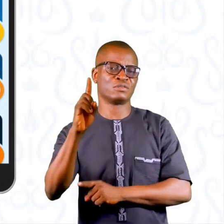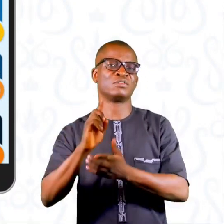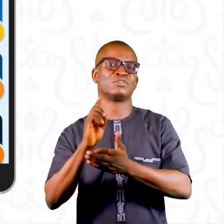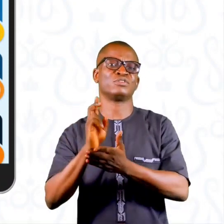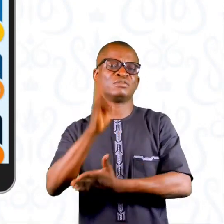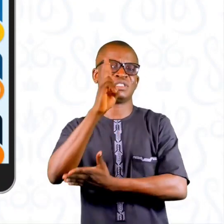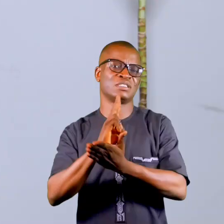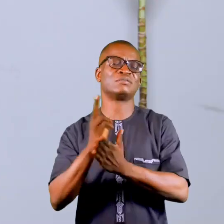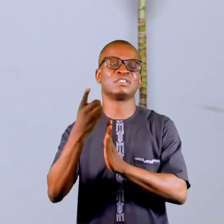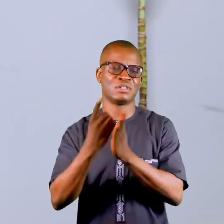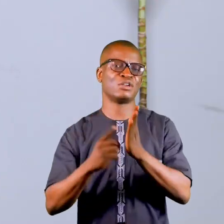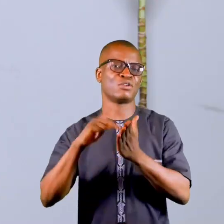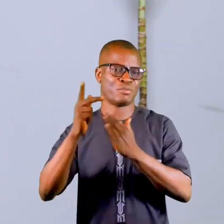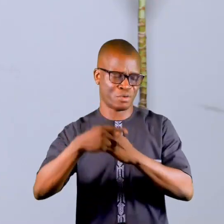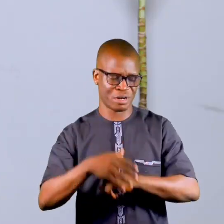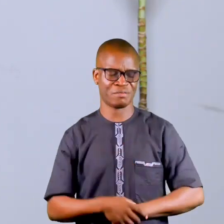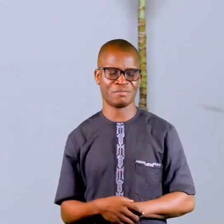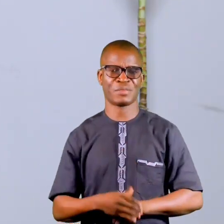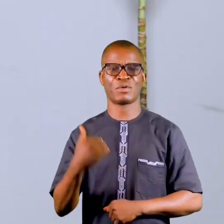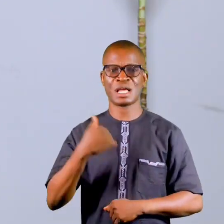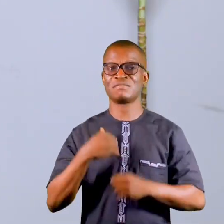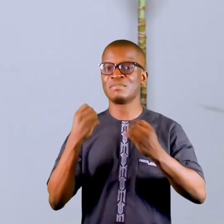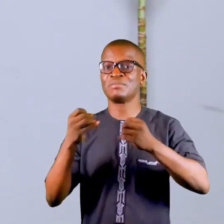parenting support. There are lots of people that have